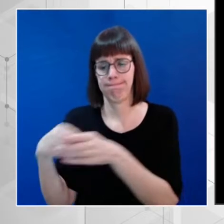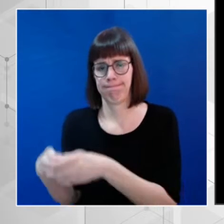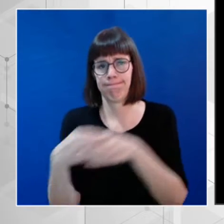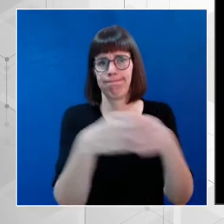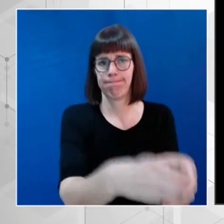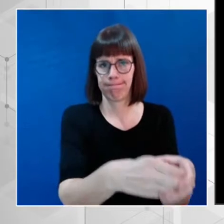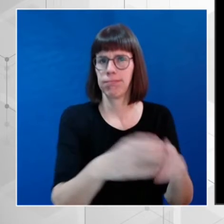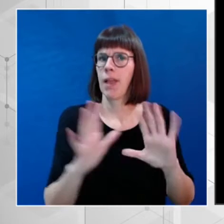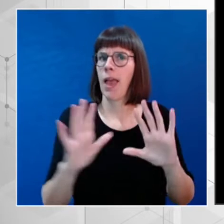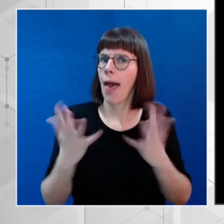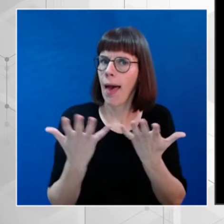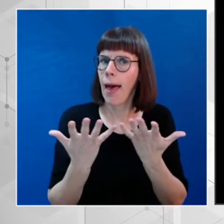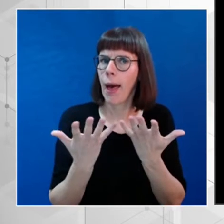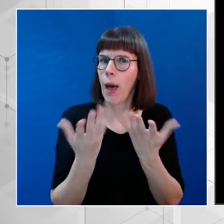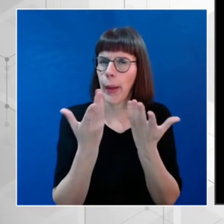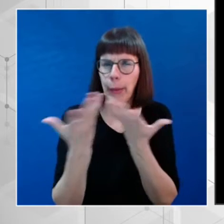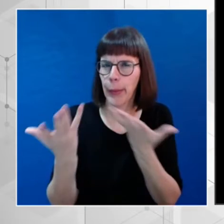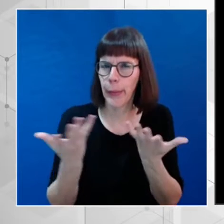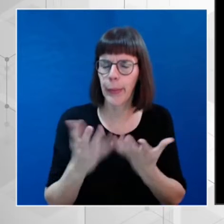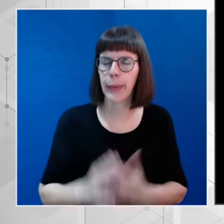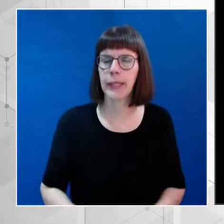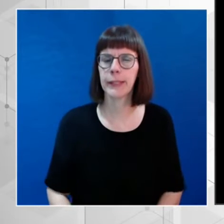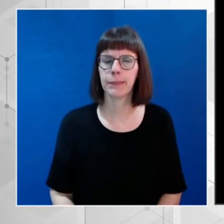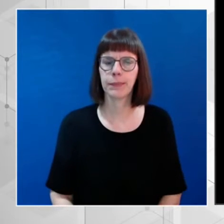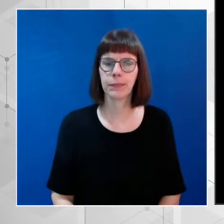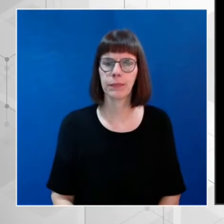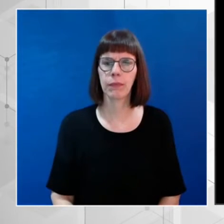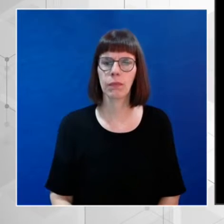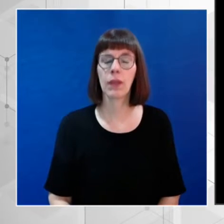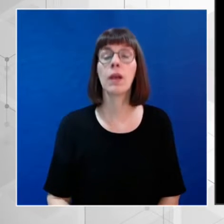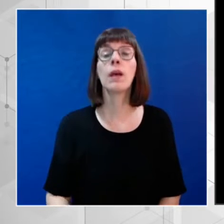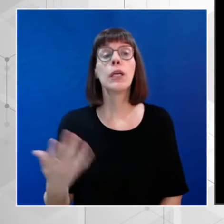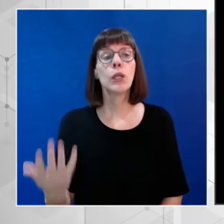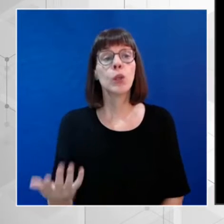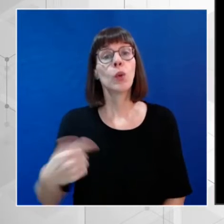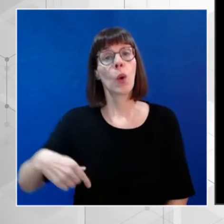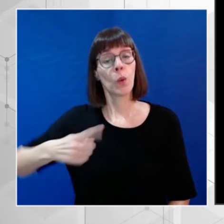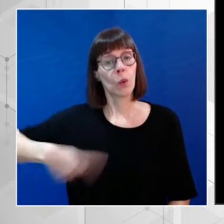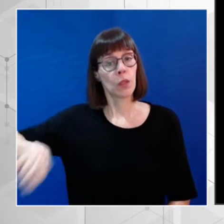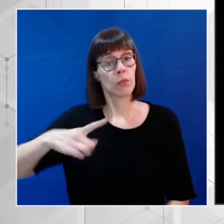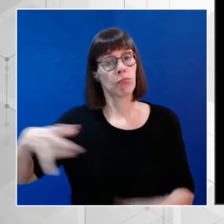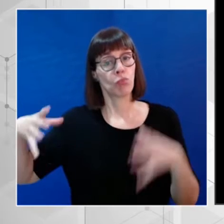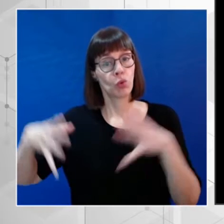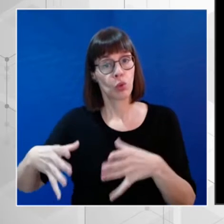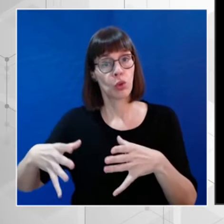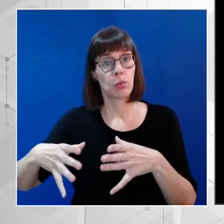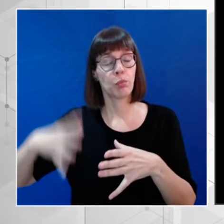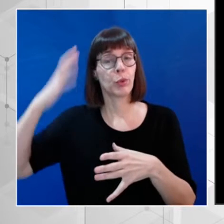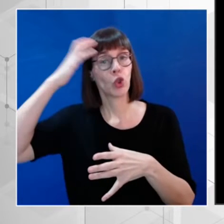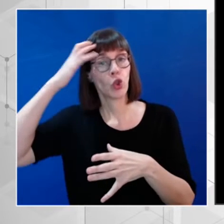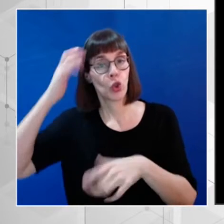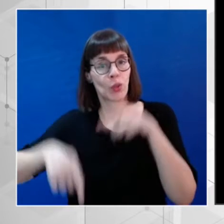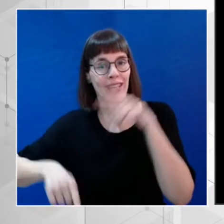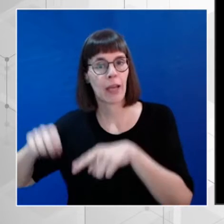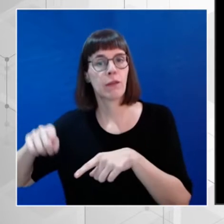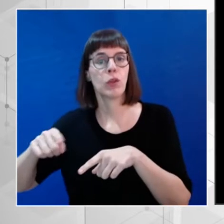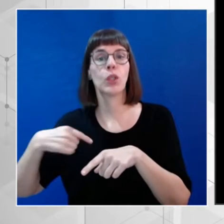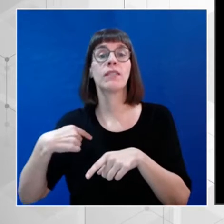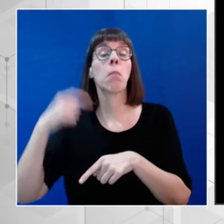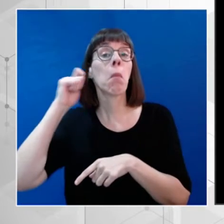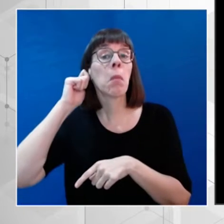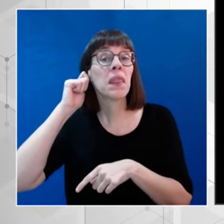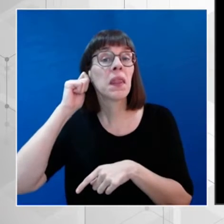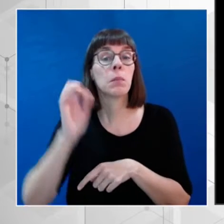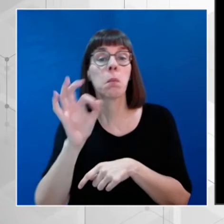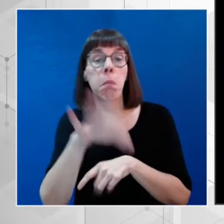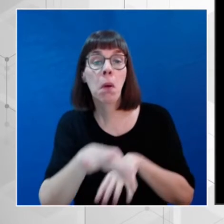some challenges that we users, neurodiverse users face, and with the tips and tricks, I hope I can do something about this